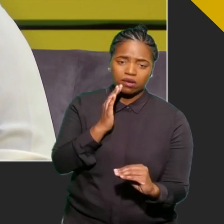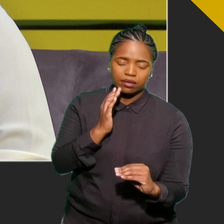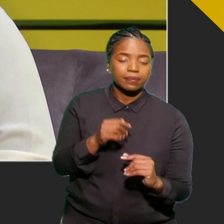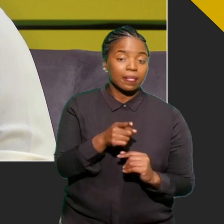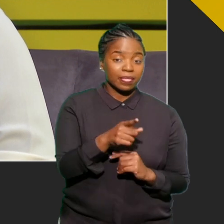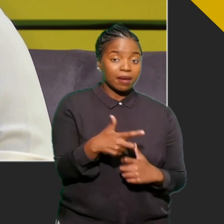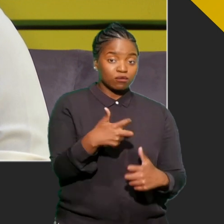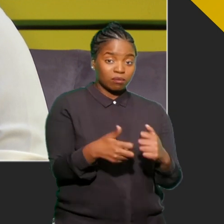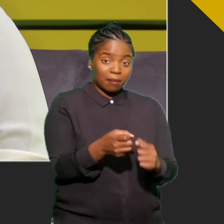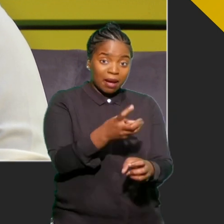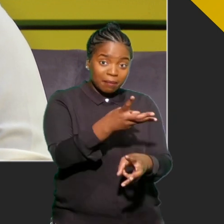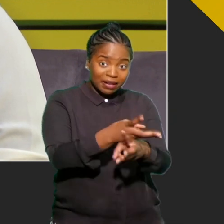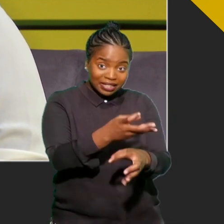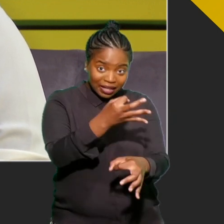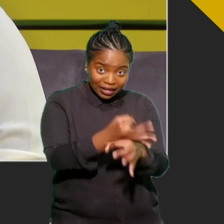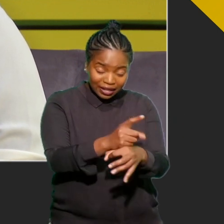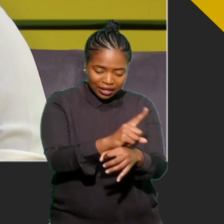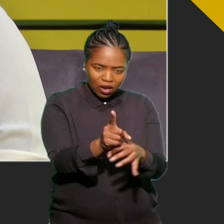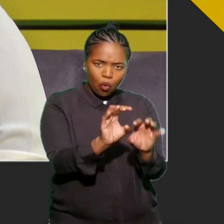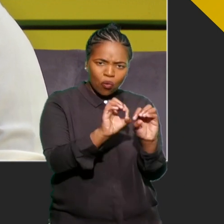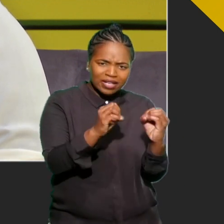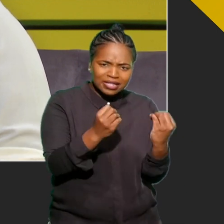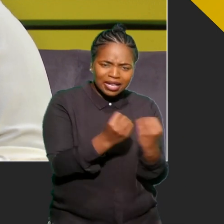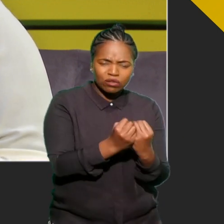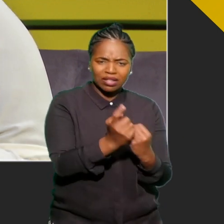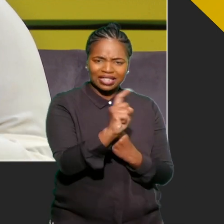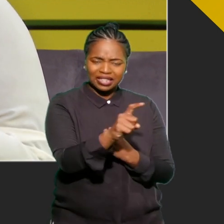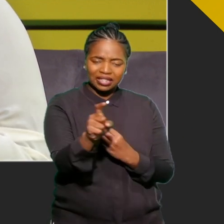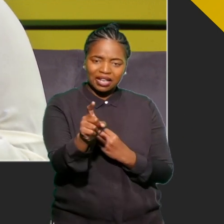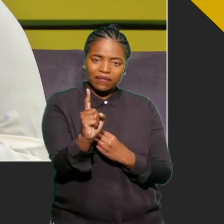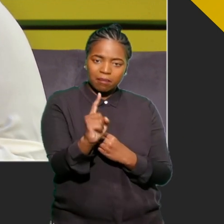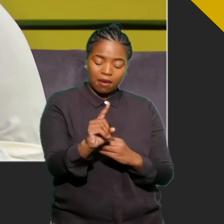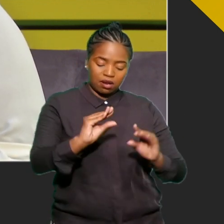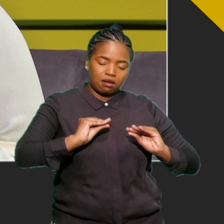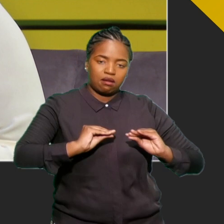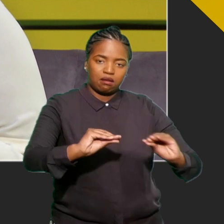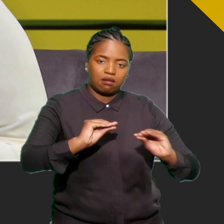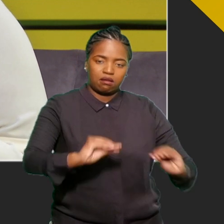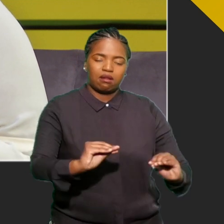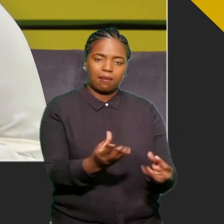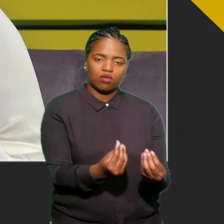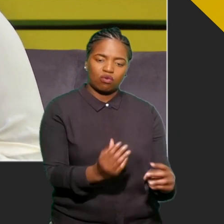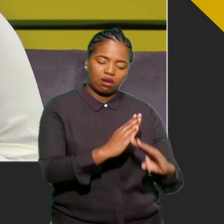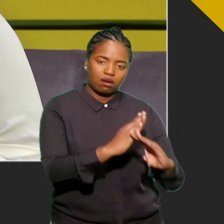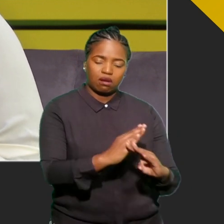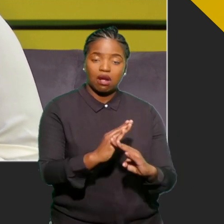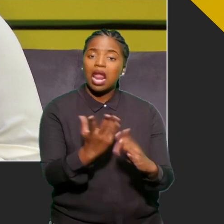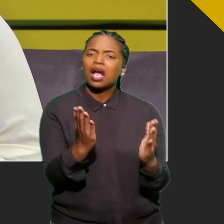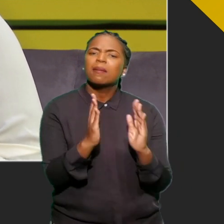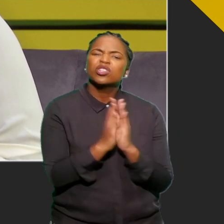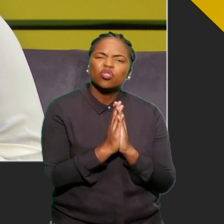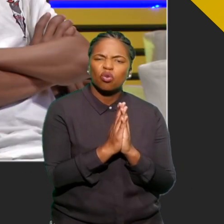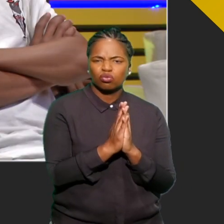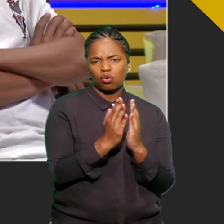a lot of parents and a lot of organizations that are supposed to take up parental roles, so also things like religious